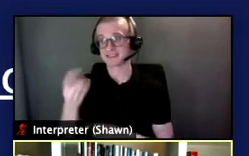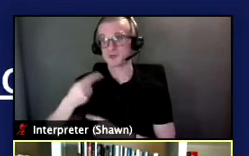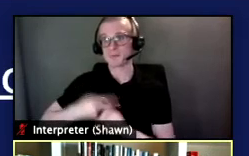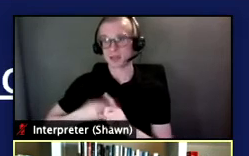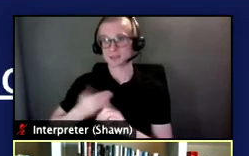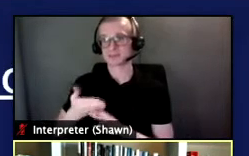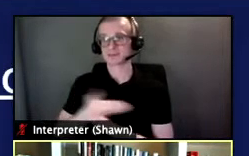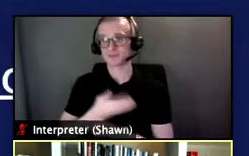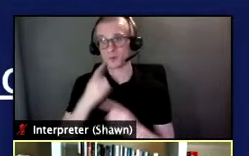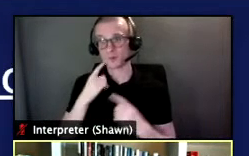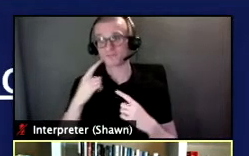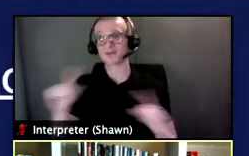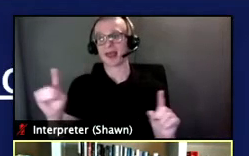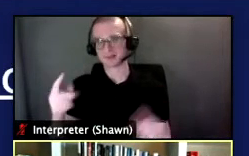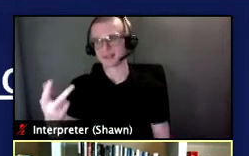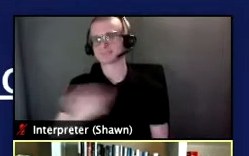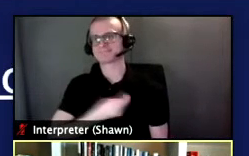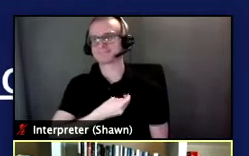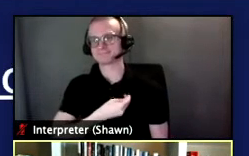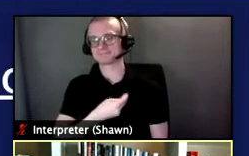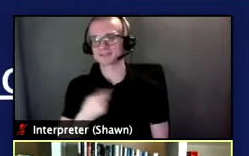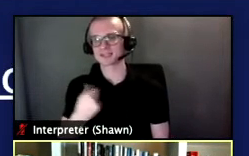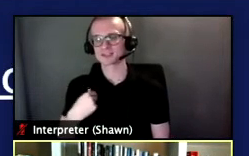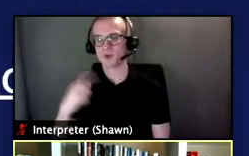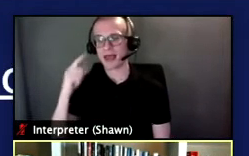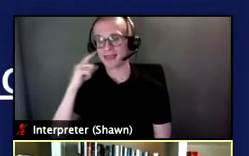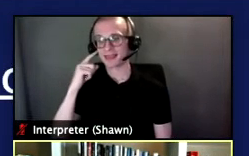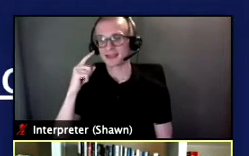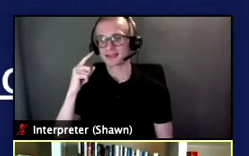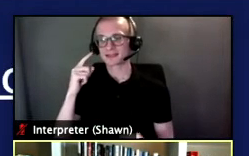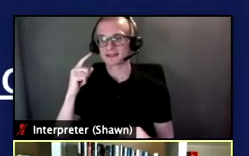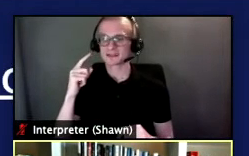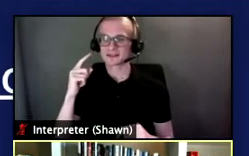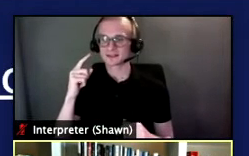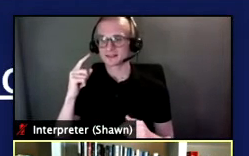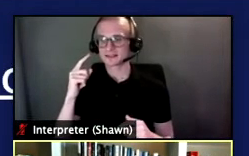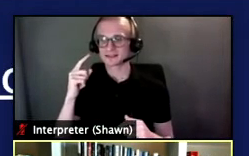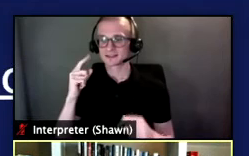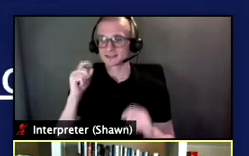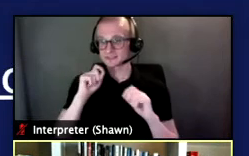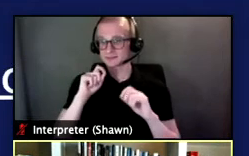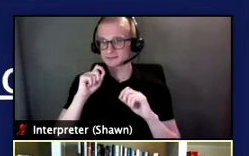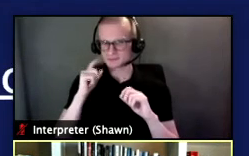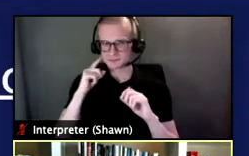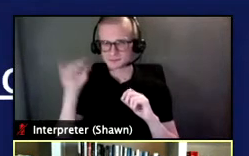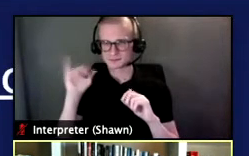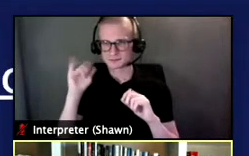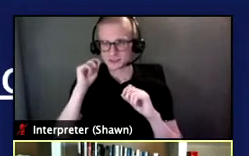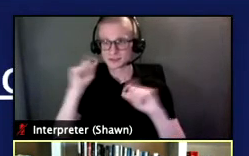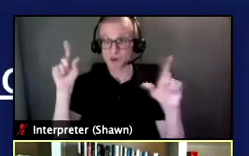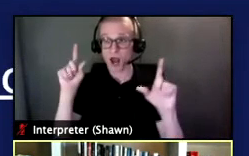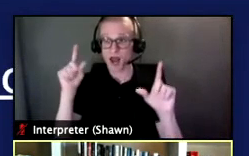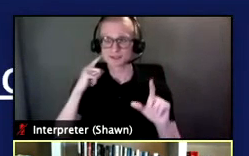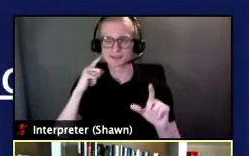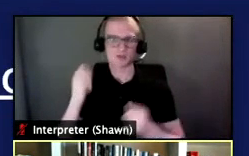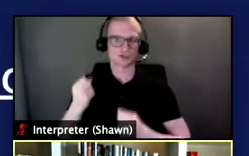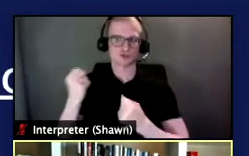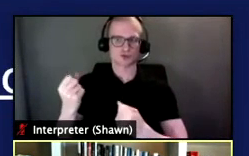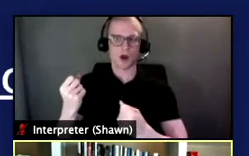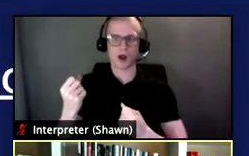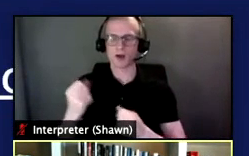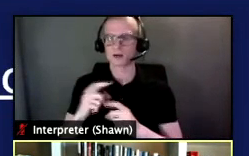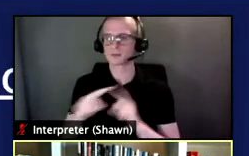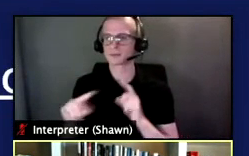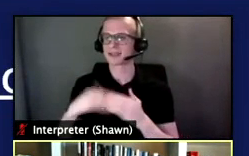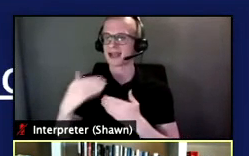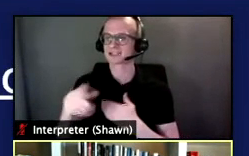So I think the surprise sounds strong. The next question, of course, is what will the evidence show? Who does